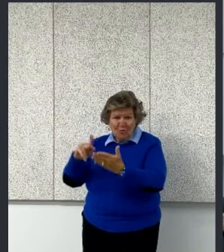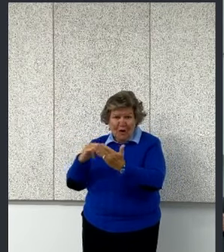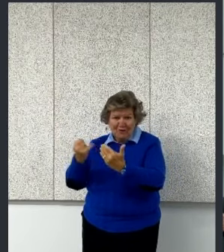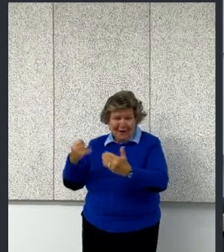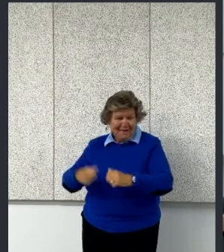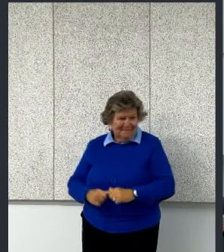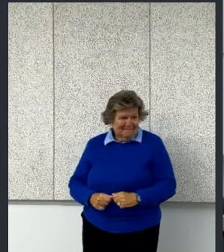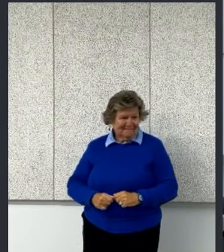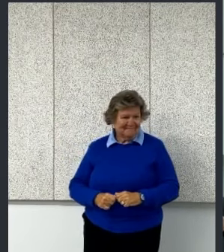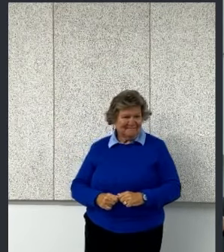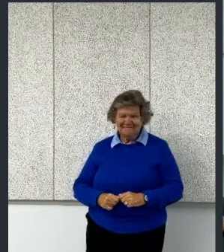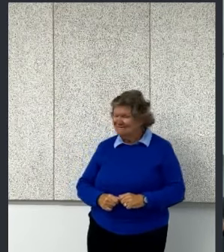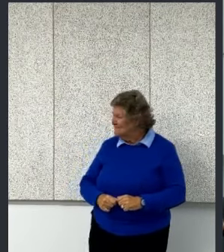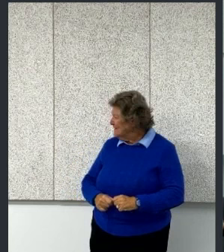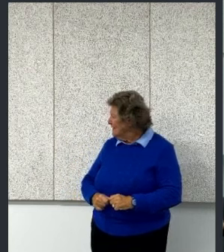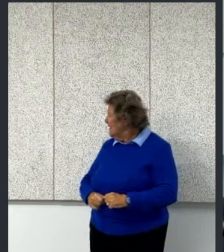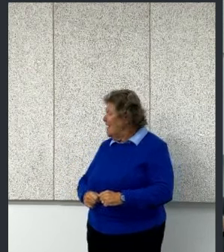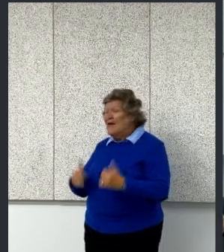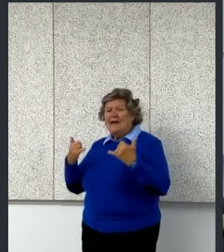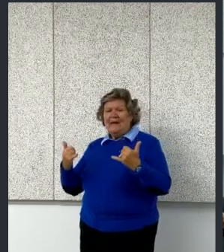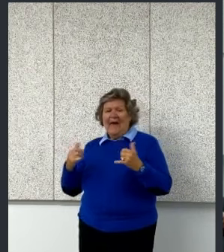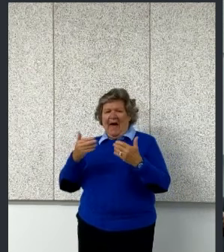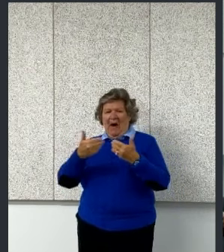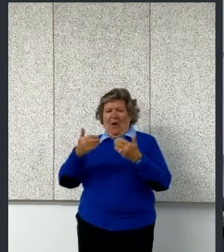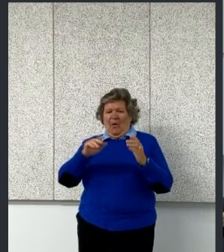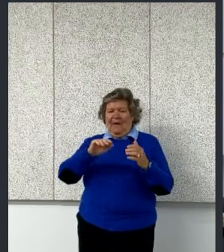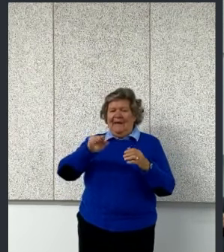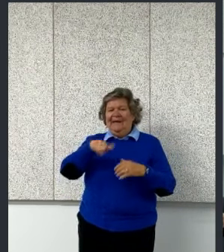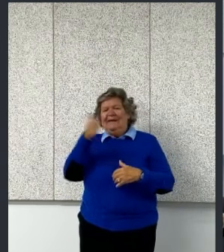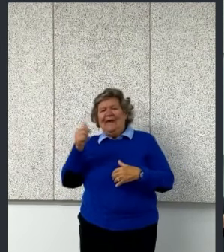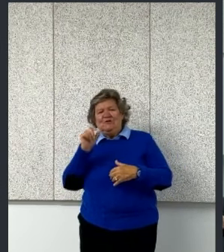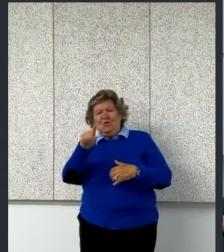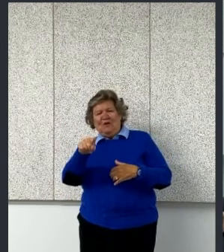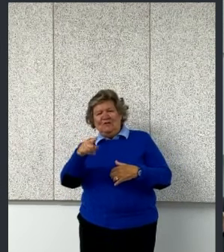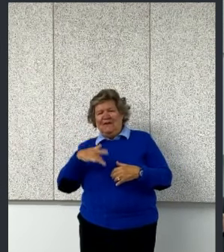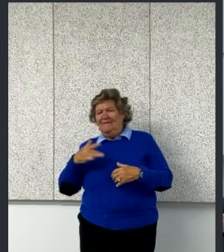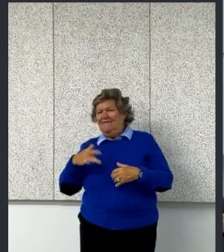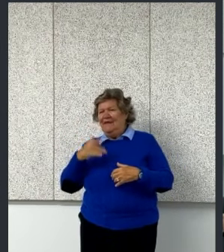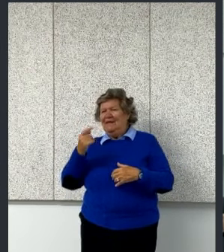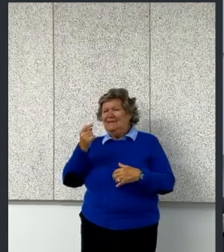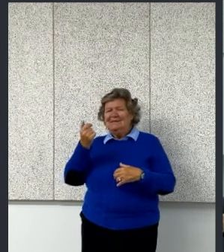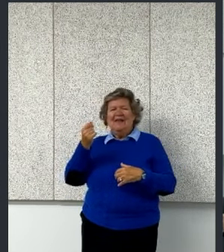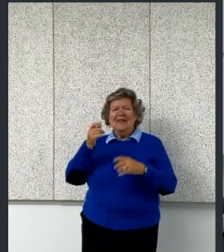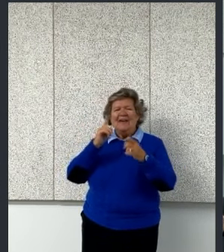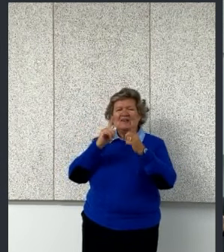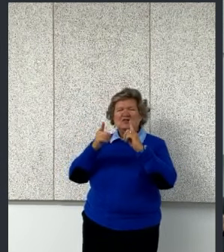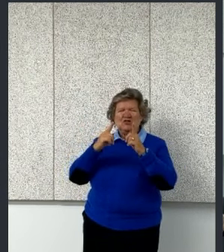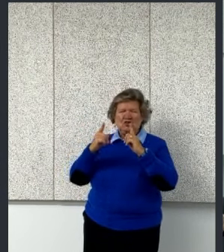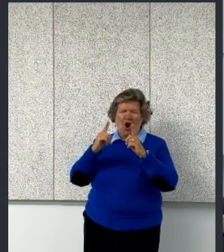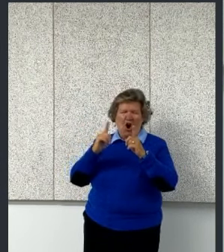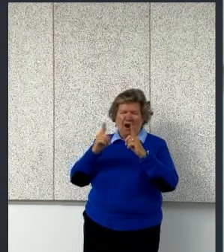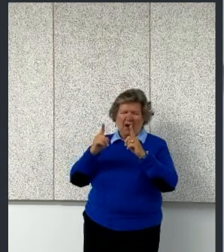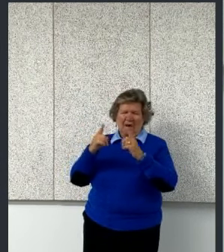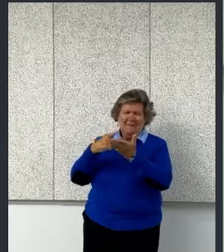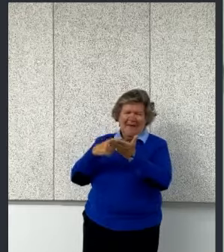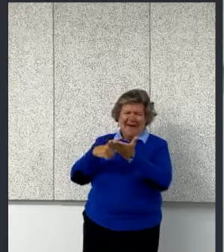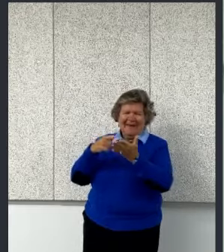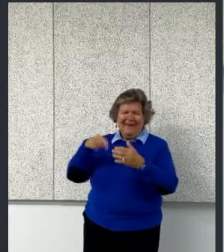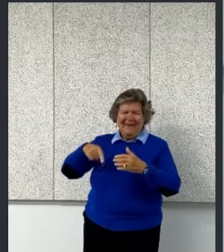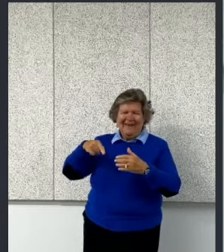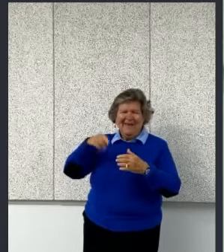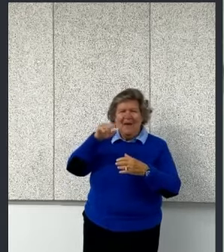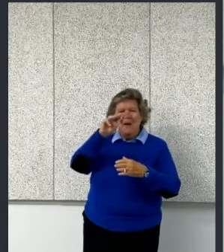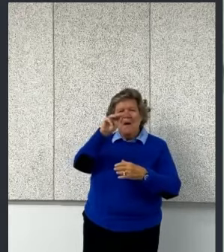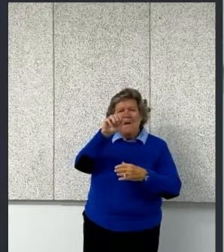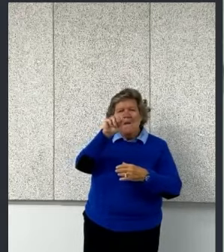yeah, this is now a question that I've prepared that feels very much like a talk back question where you're like, it's a monologue. Is